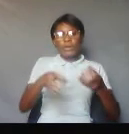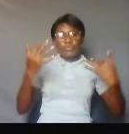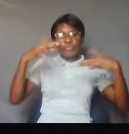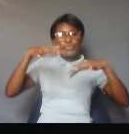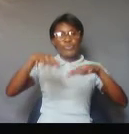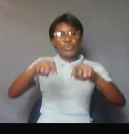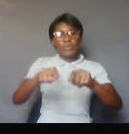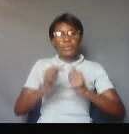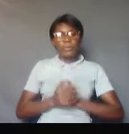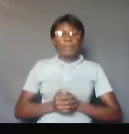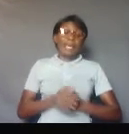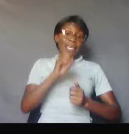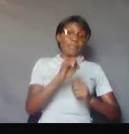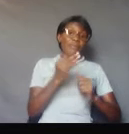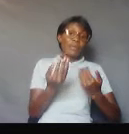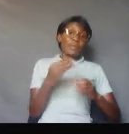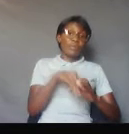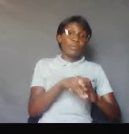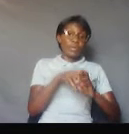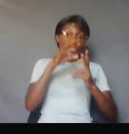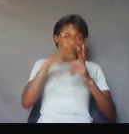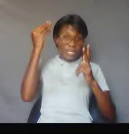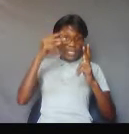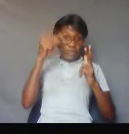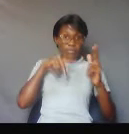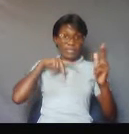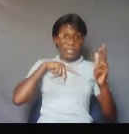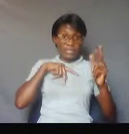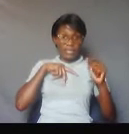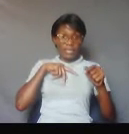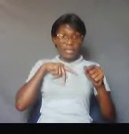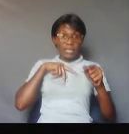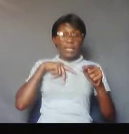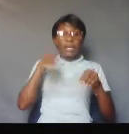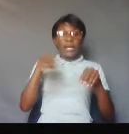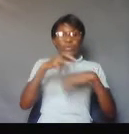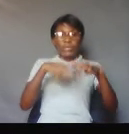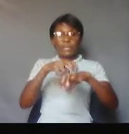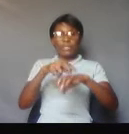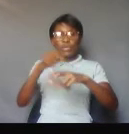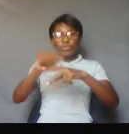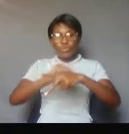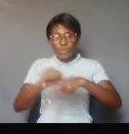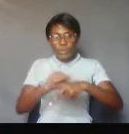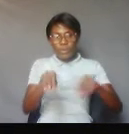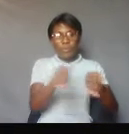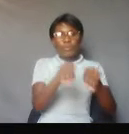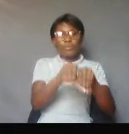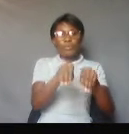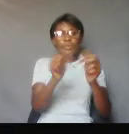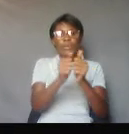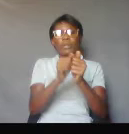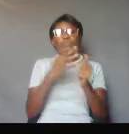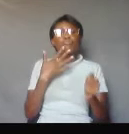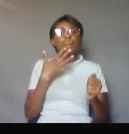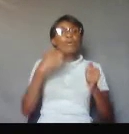with pastors, I always say, colleagues, if you don't want anything to change in your congregation, if